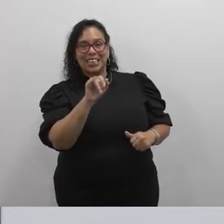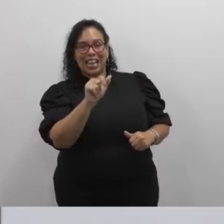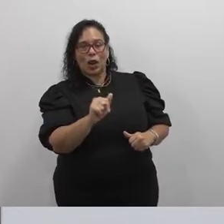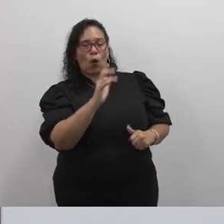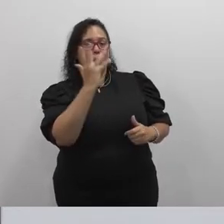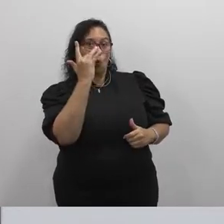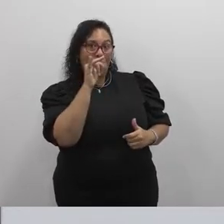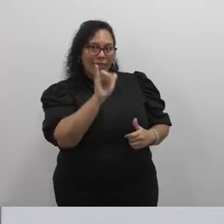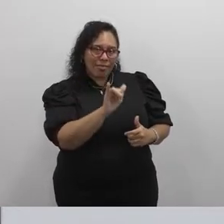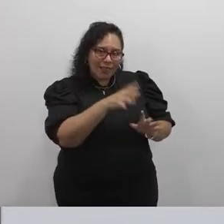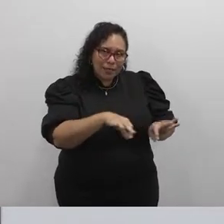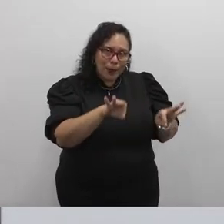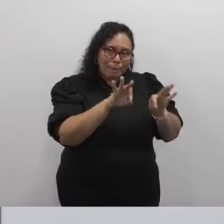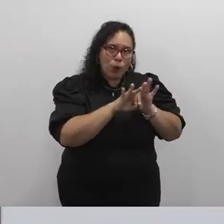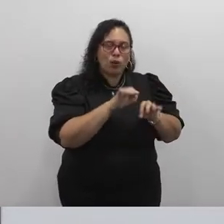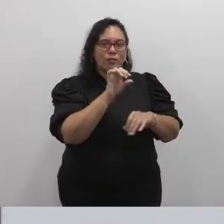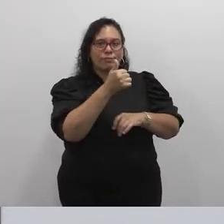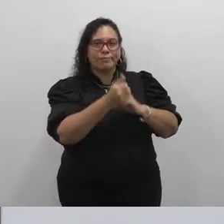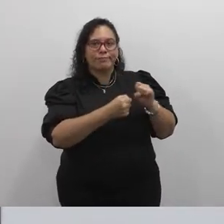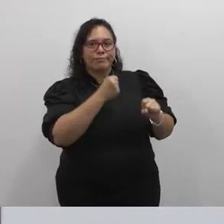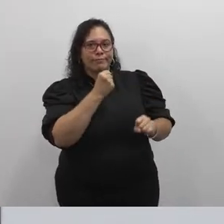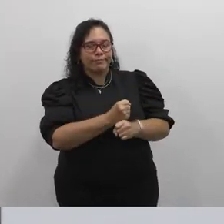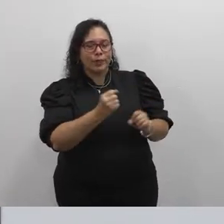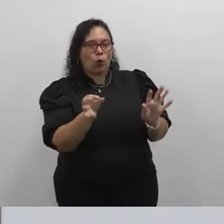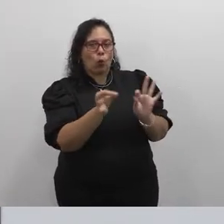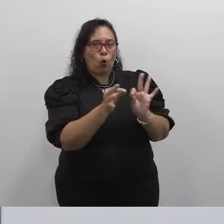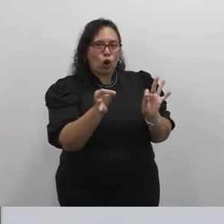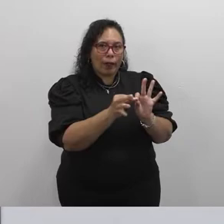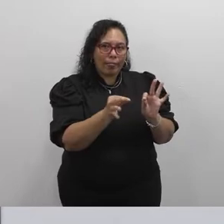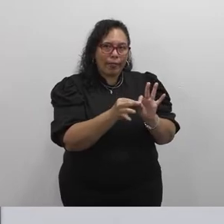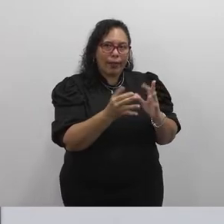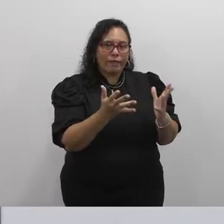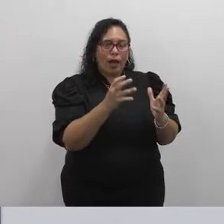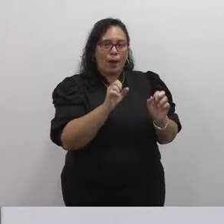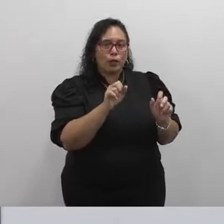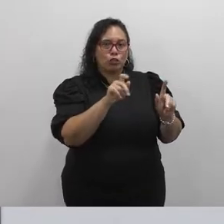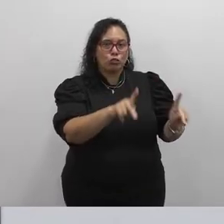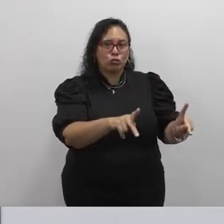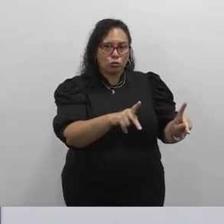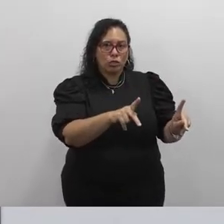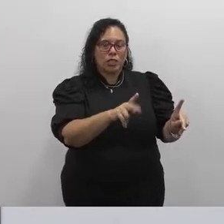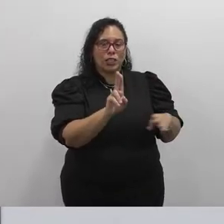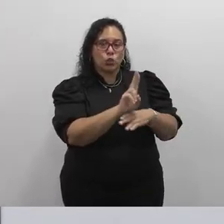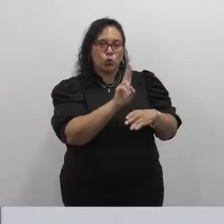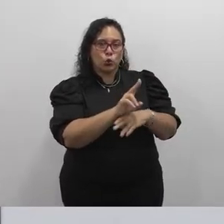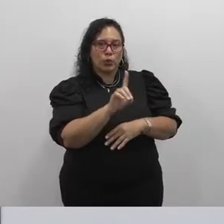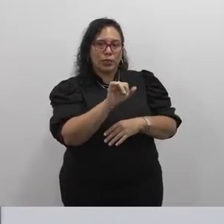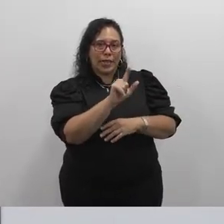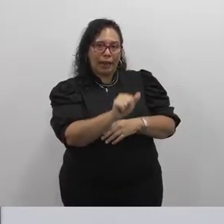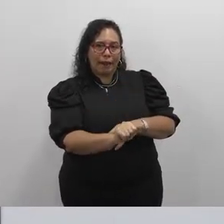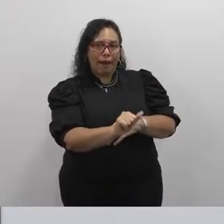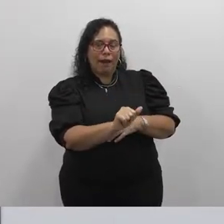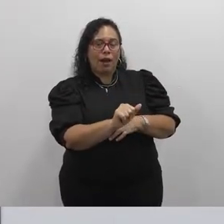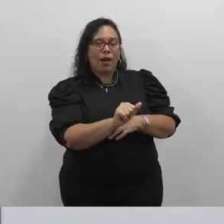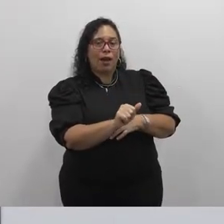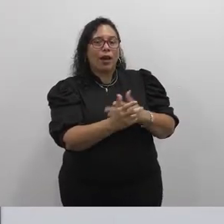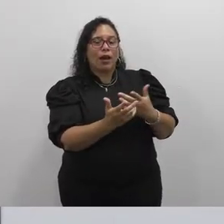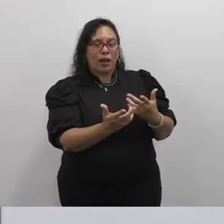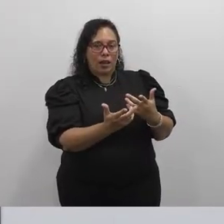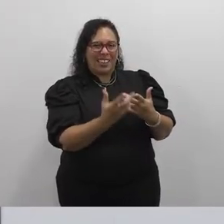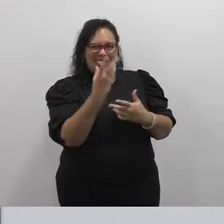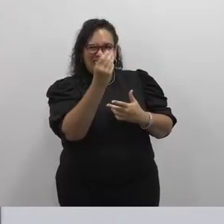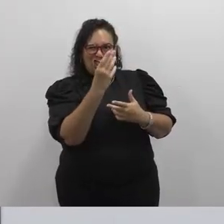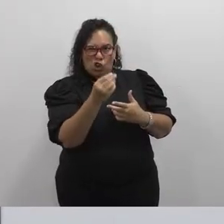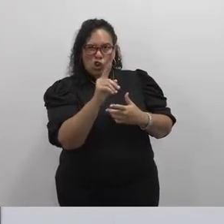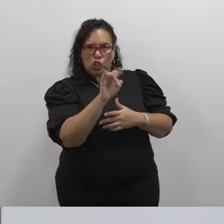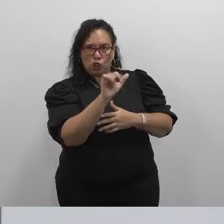is important for a decade worth of opportunity for us to use data, but then also